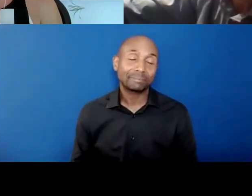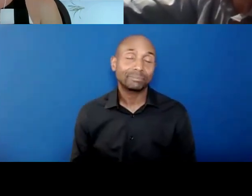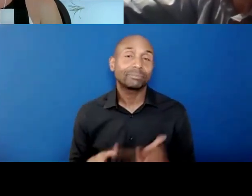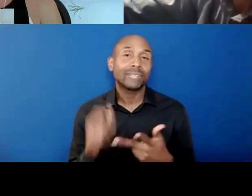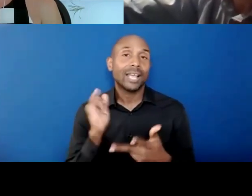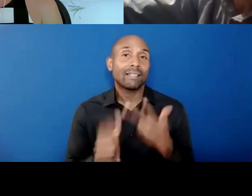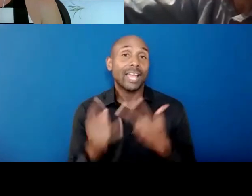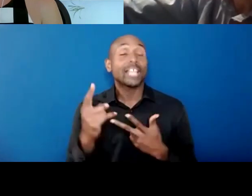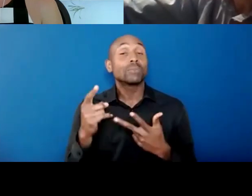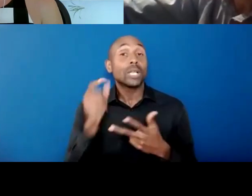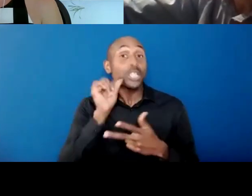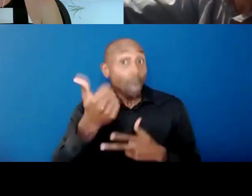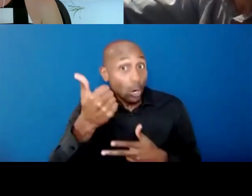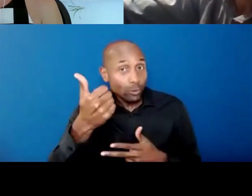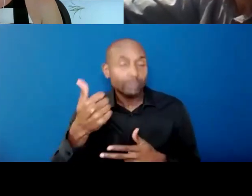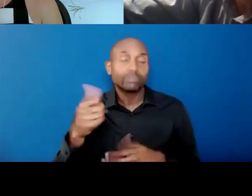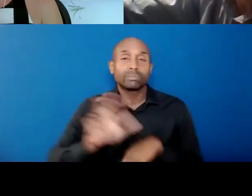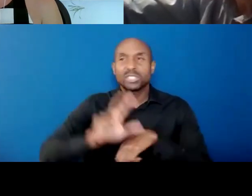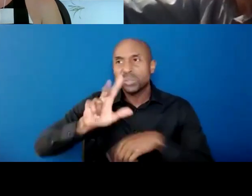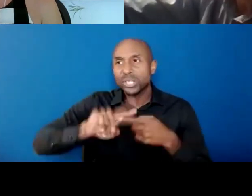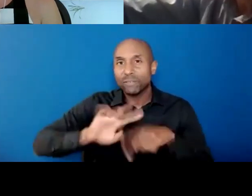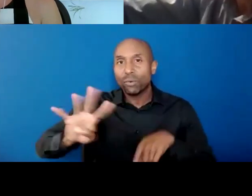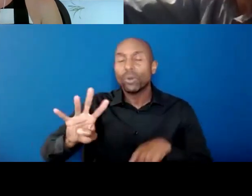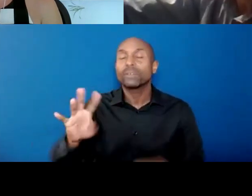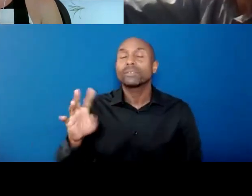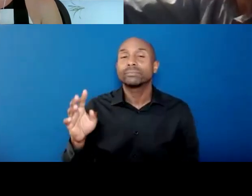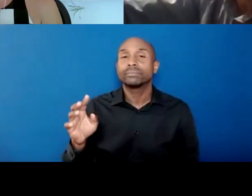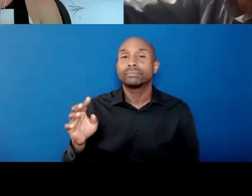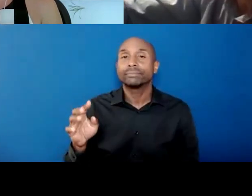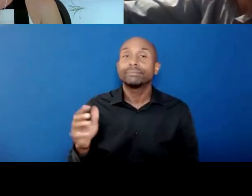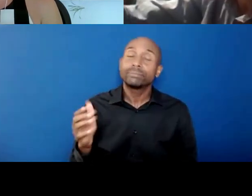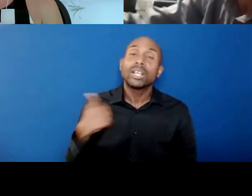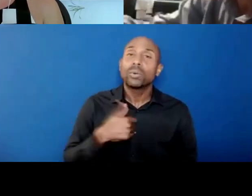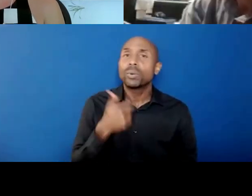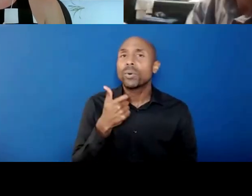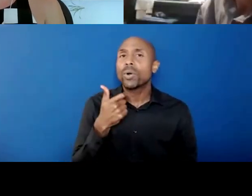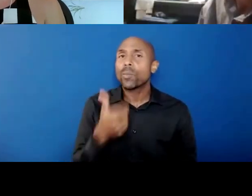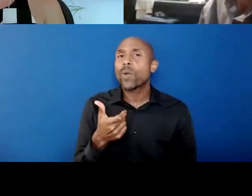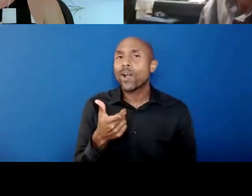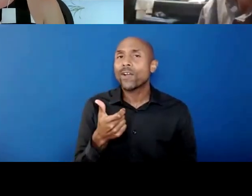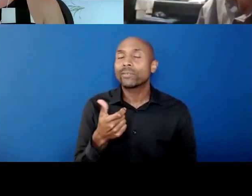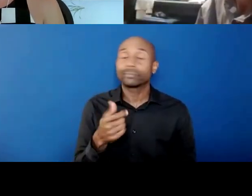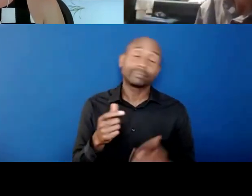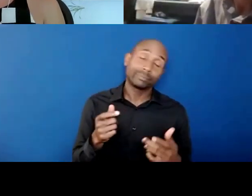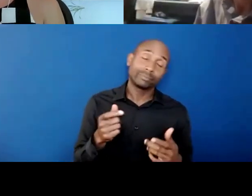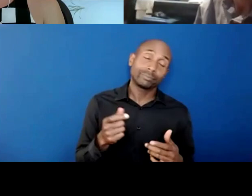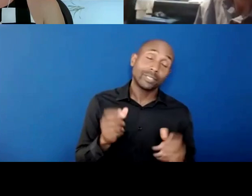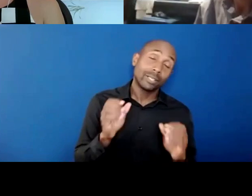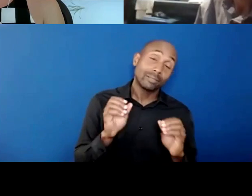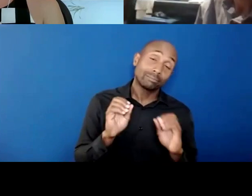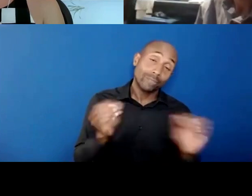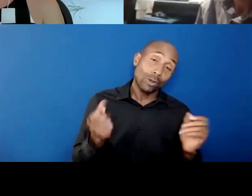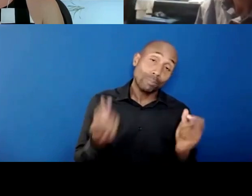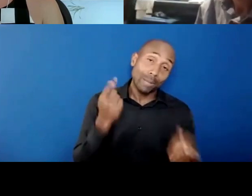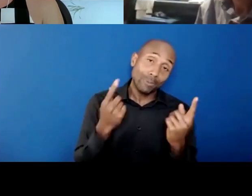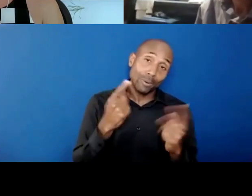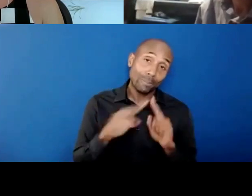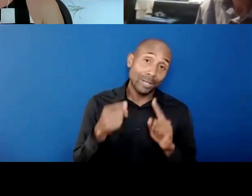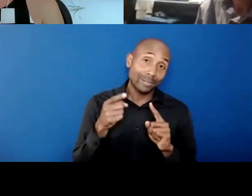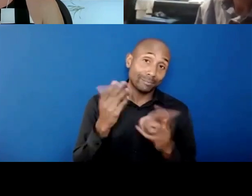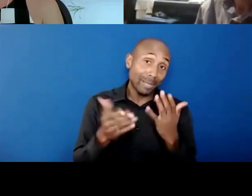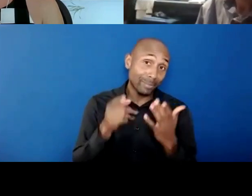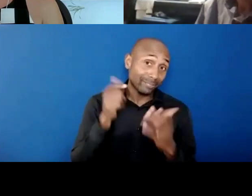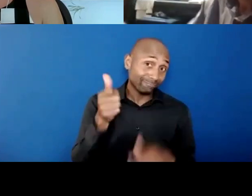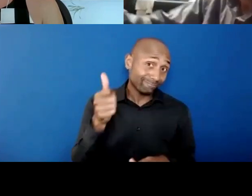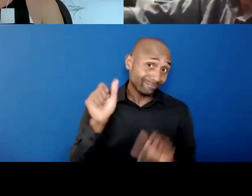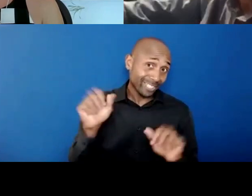3 to 4 Eastern time, we won't have popcorn for you, but maybe you can grab a little bag of popcorn in your house and join